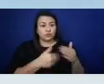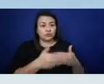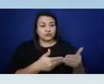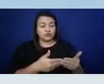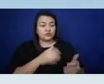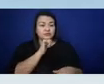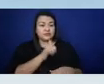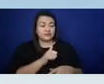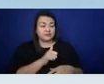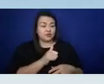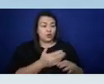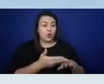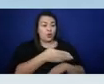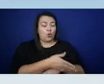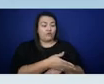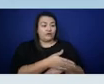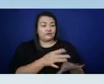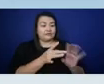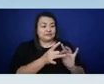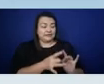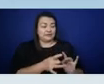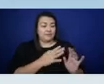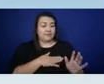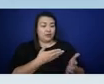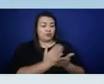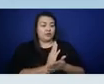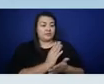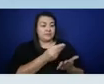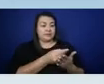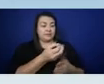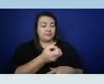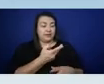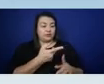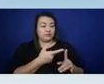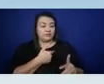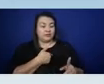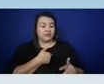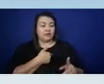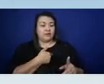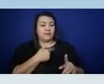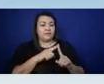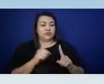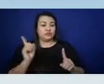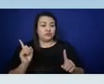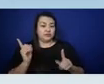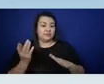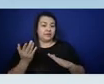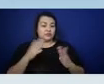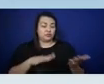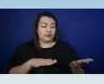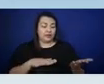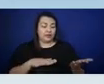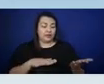that it's supposed to be returned to me, the $2,400. And she says, no, it's our procedure. I said,